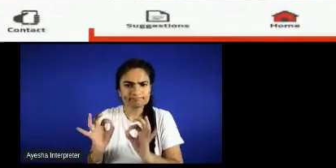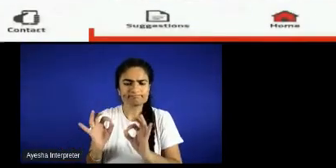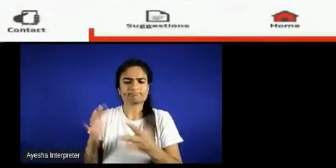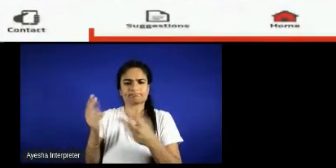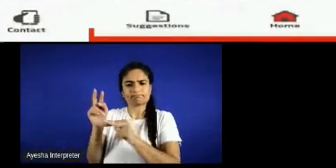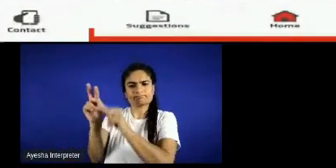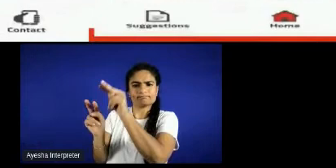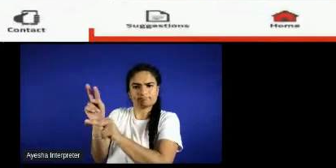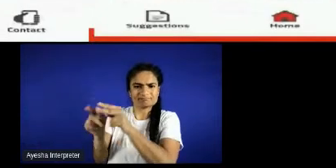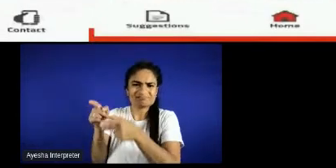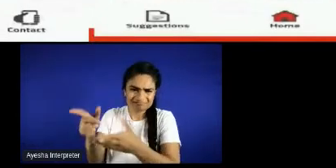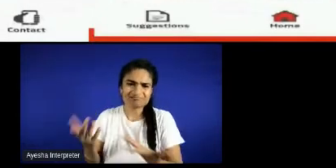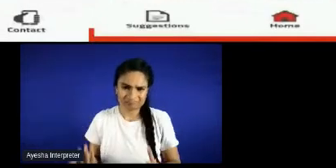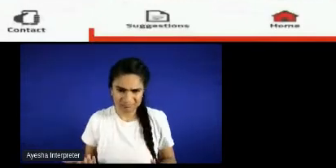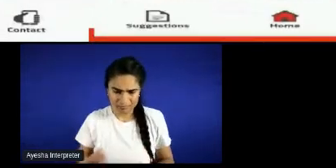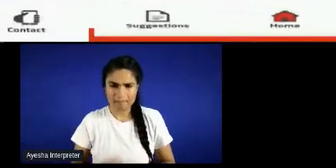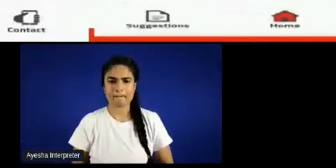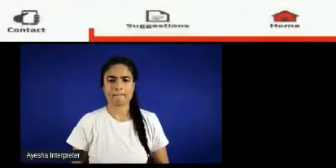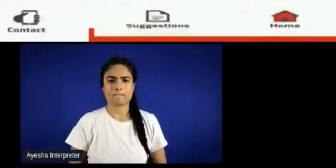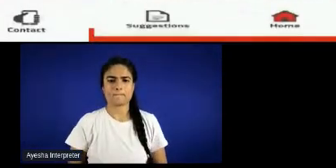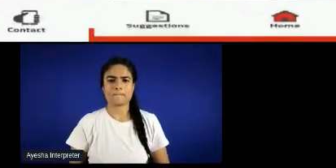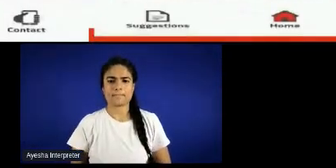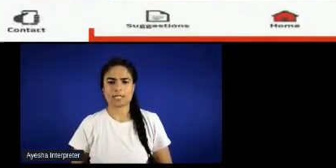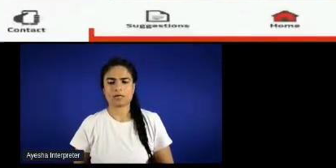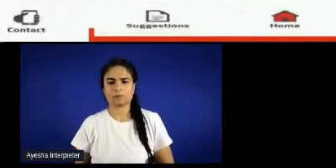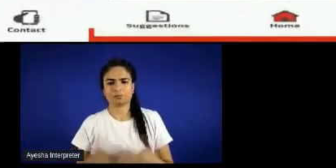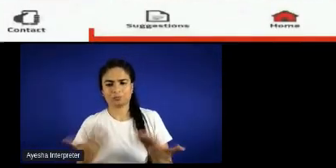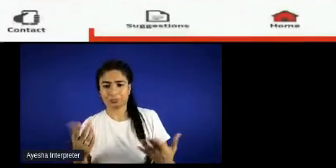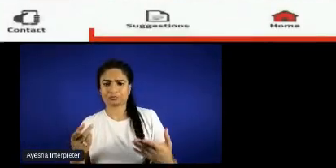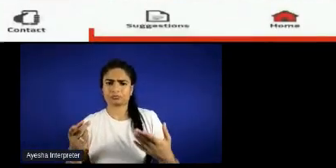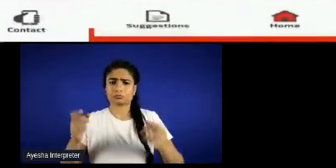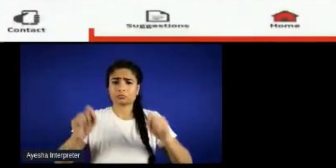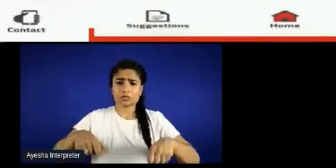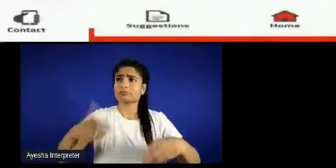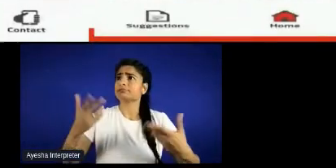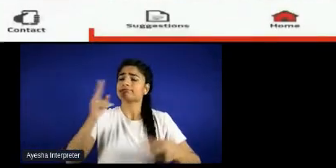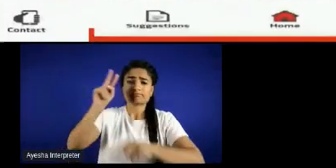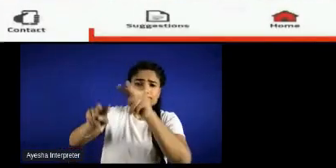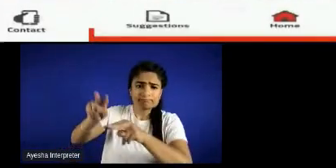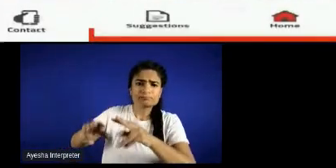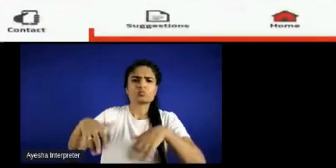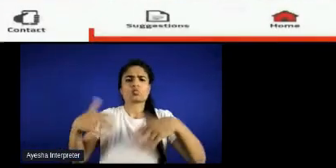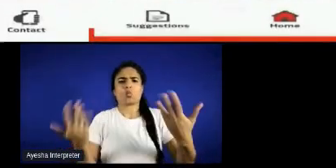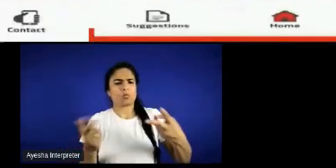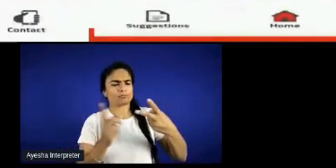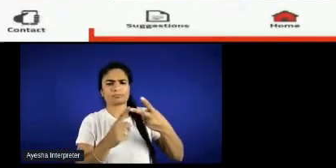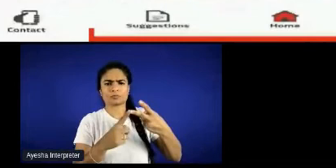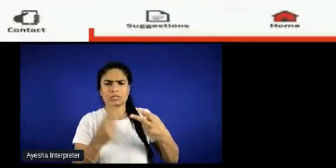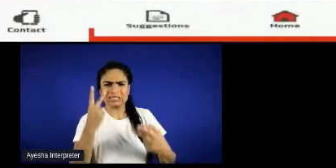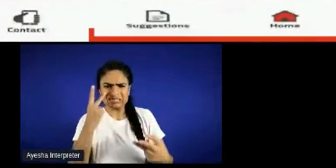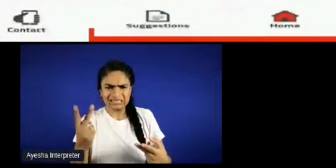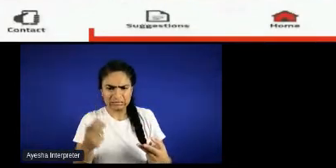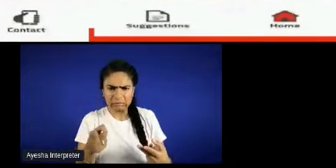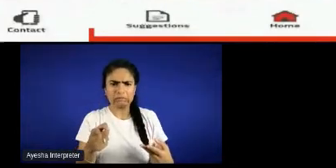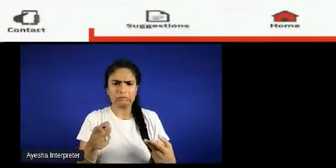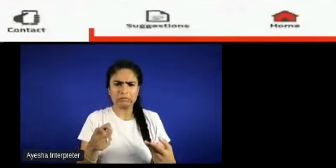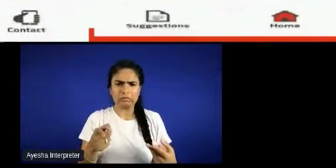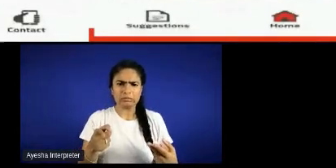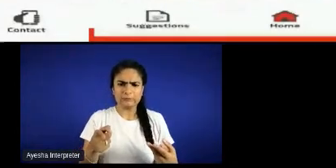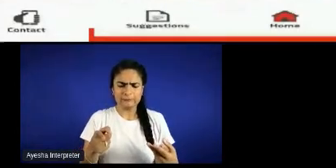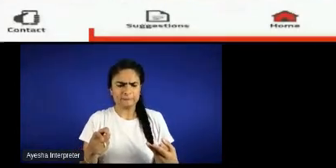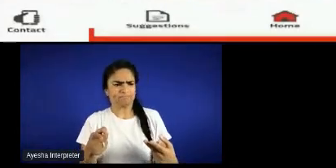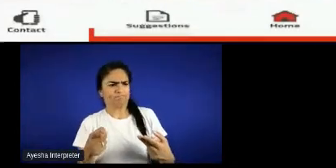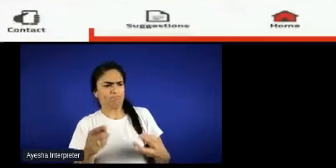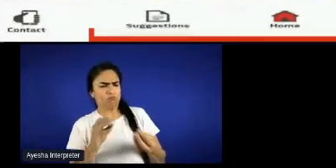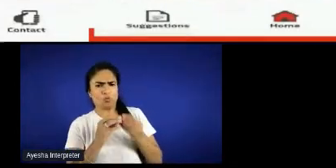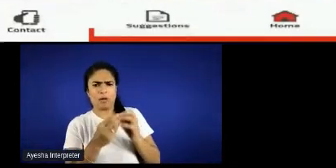a monitoring, or also maybe raising a concern or feedback through